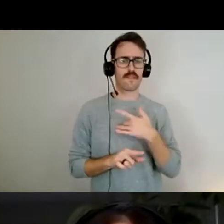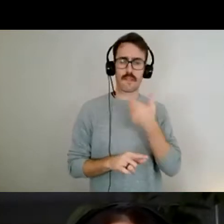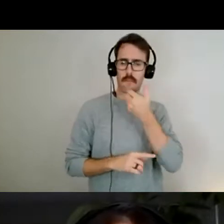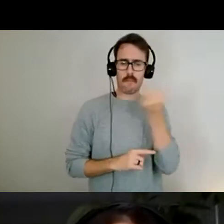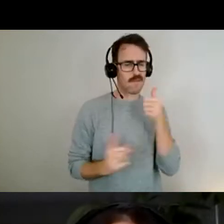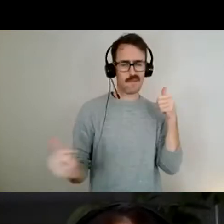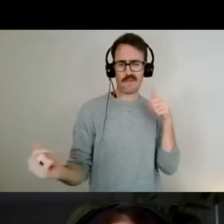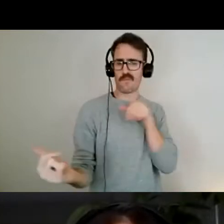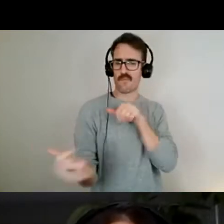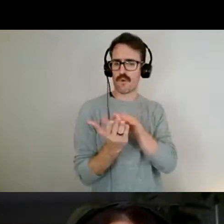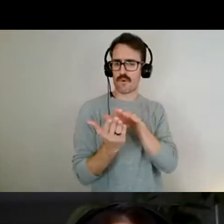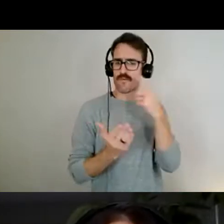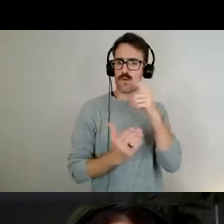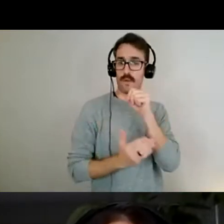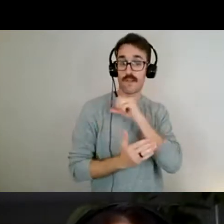approach?